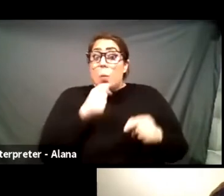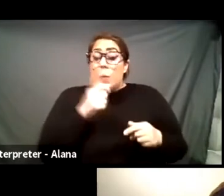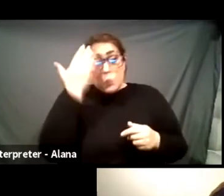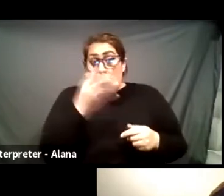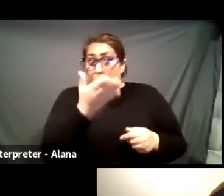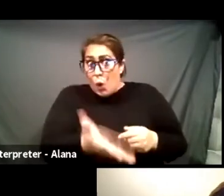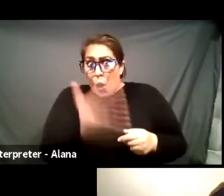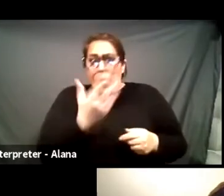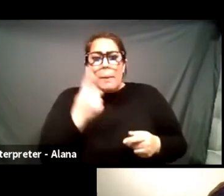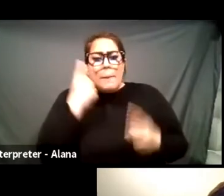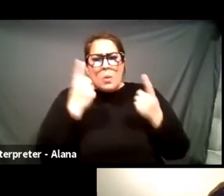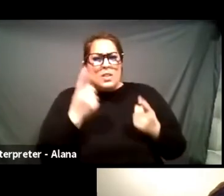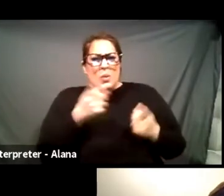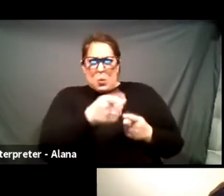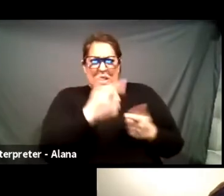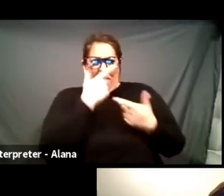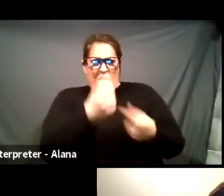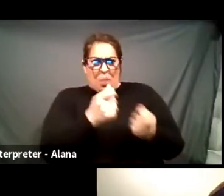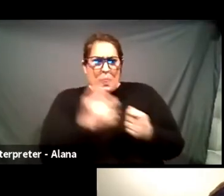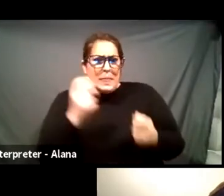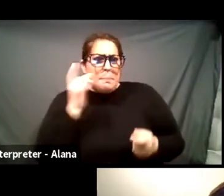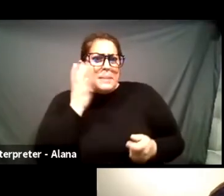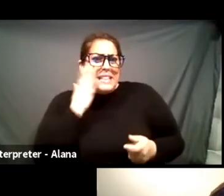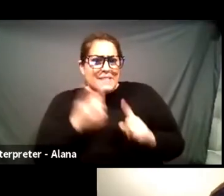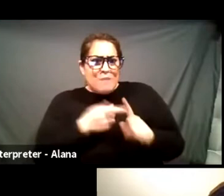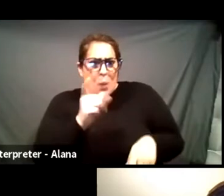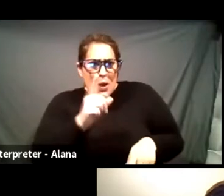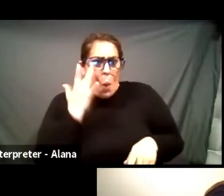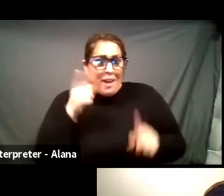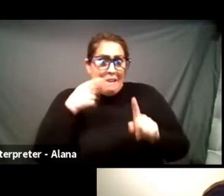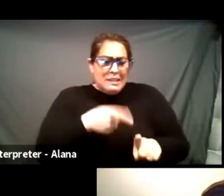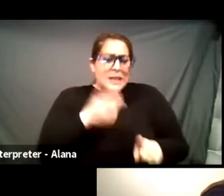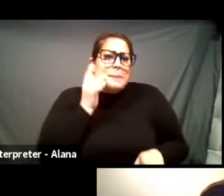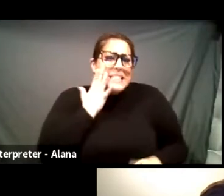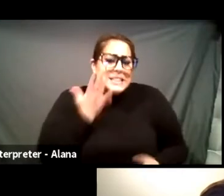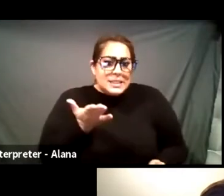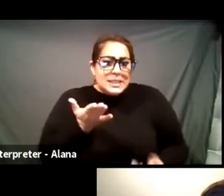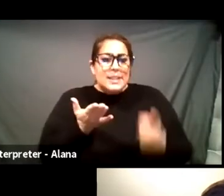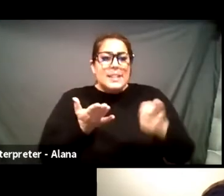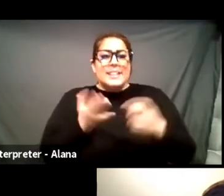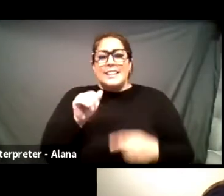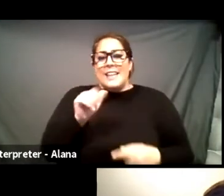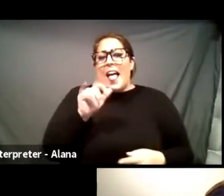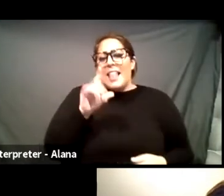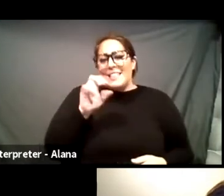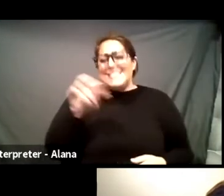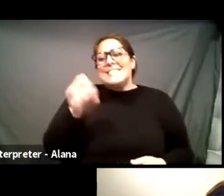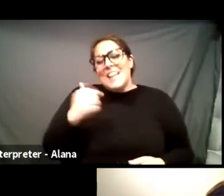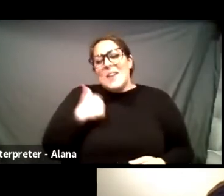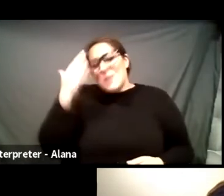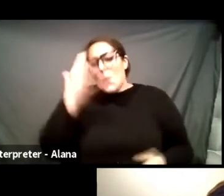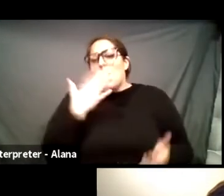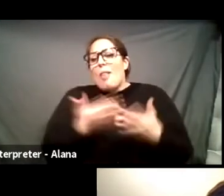suddenly wonder, where does this interest in bees come from? Like, why bees? Yeah, I think people that know me knows it well,